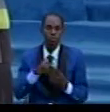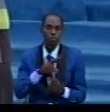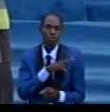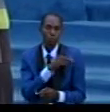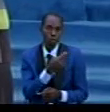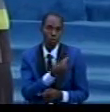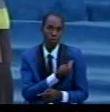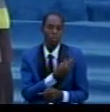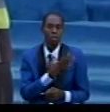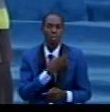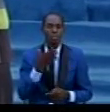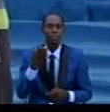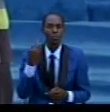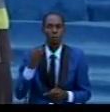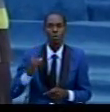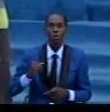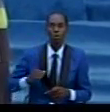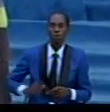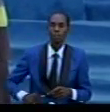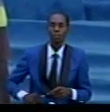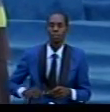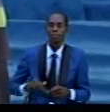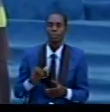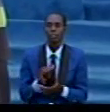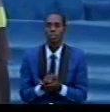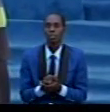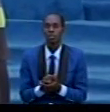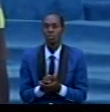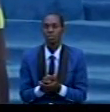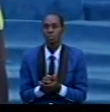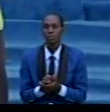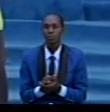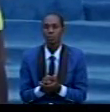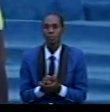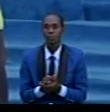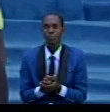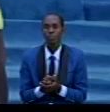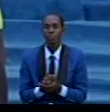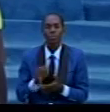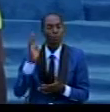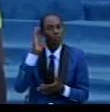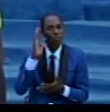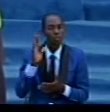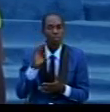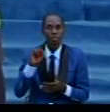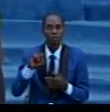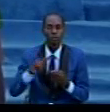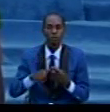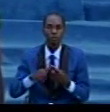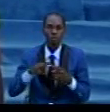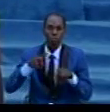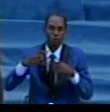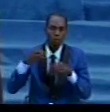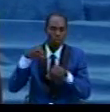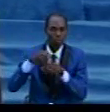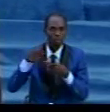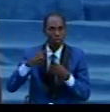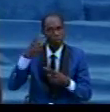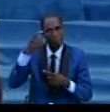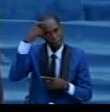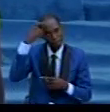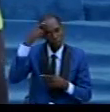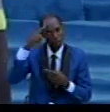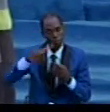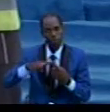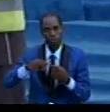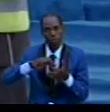is the operation that we entails going into the brain proper to correct the anomaly.